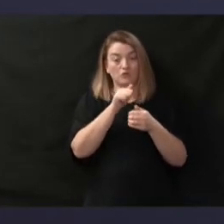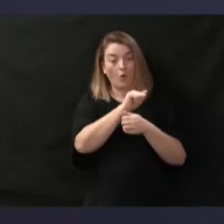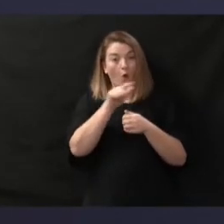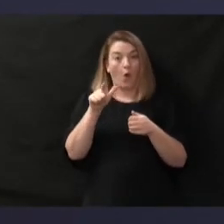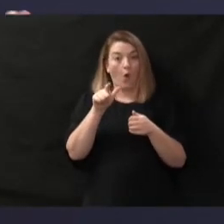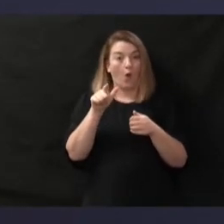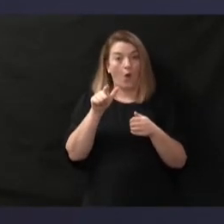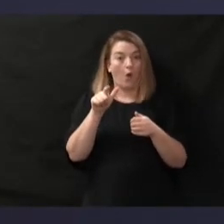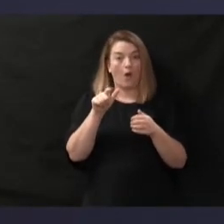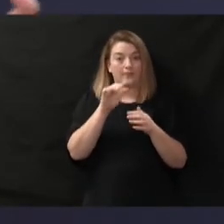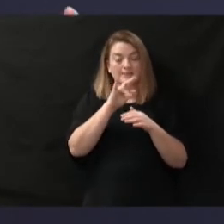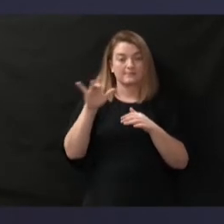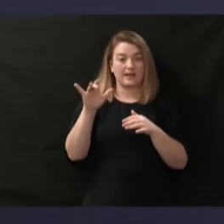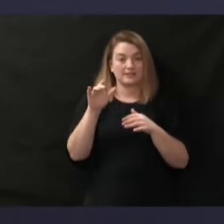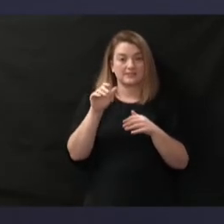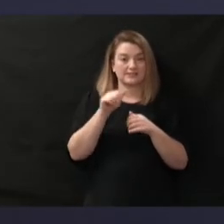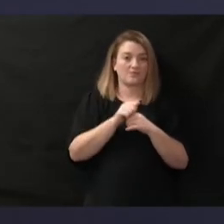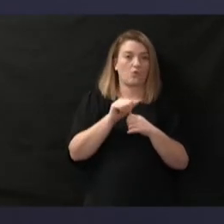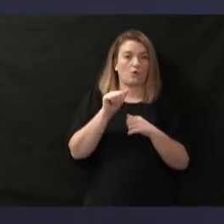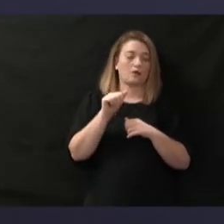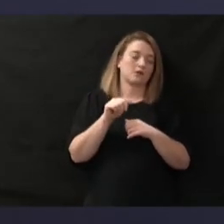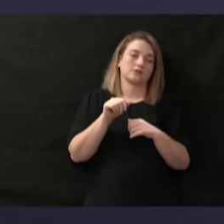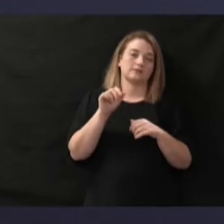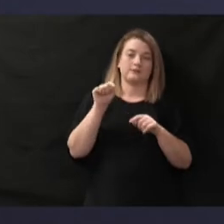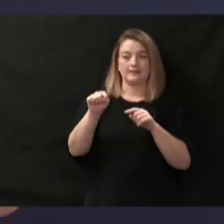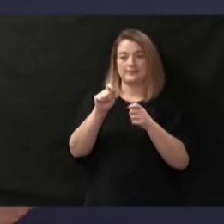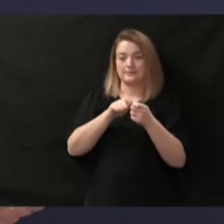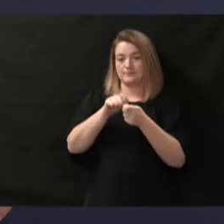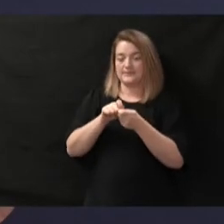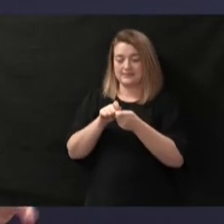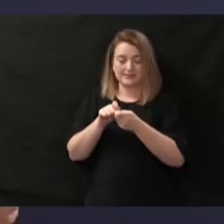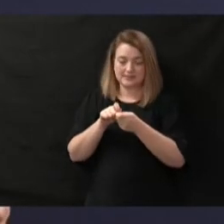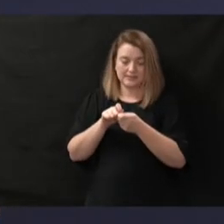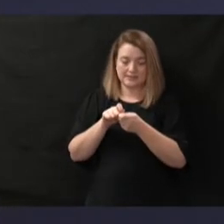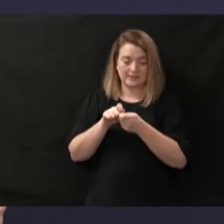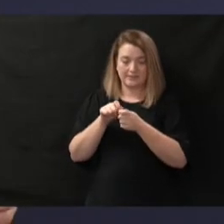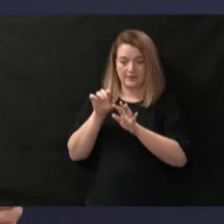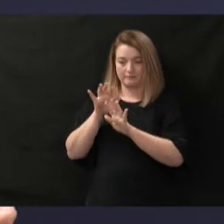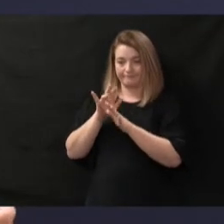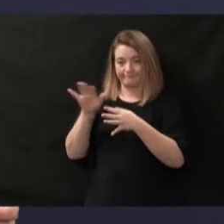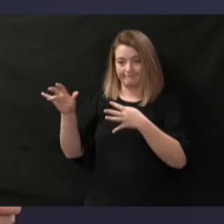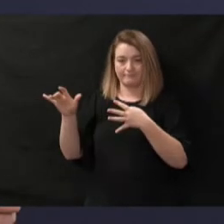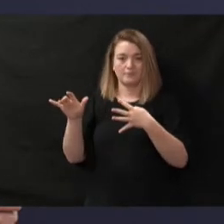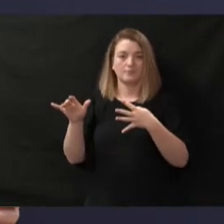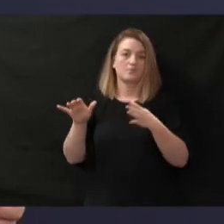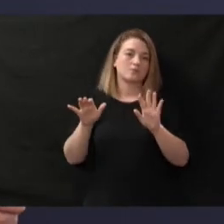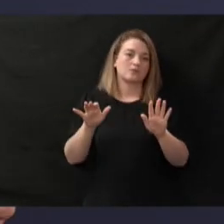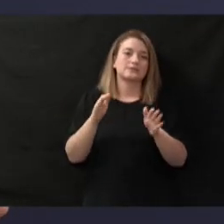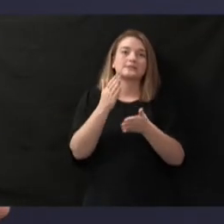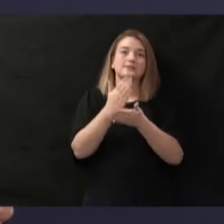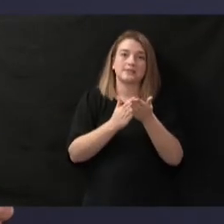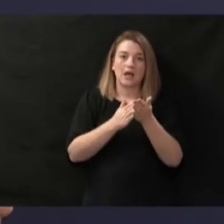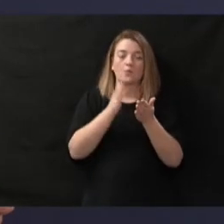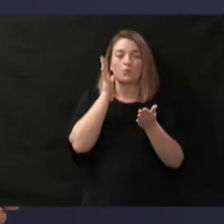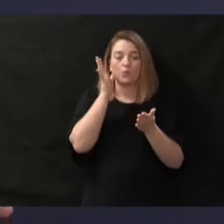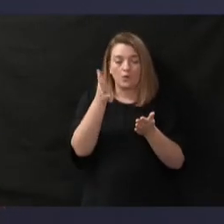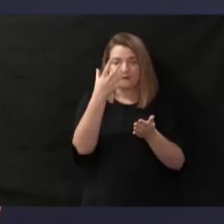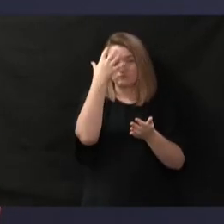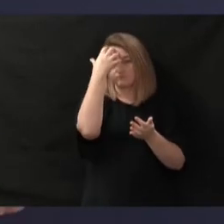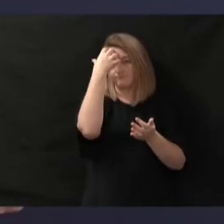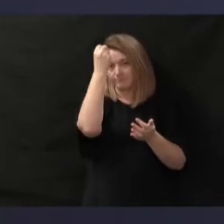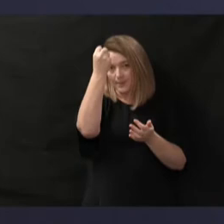and you can go on. There's going to be kids that are going to remember that. But I'm going to tell you right now, the majority will not. All